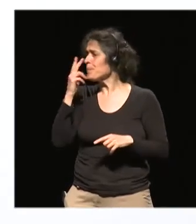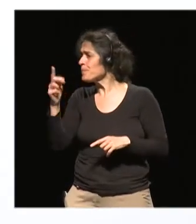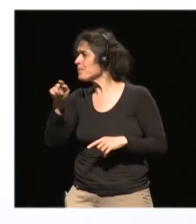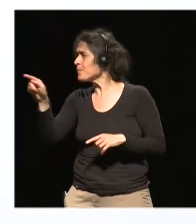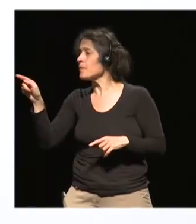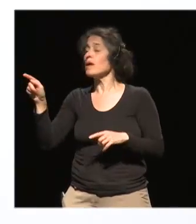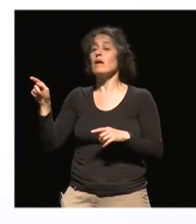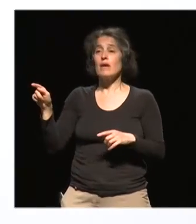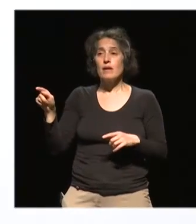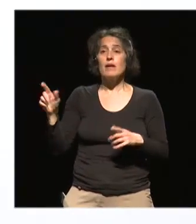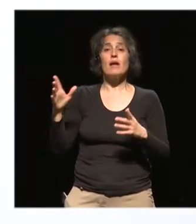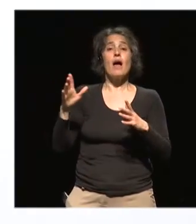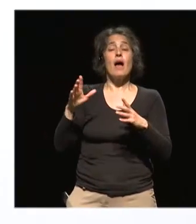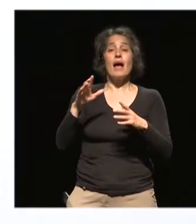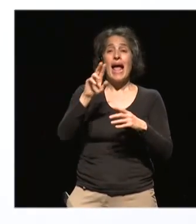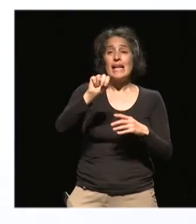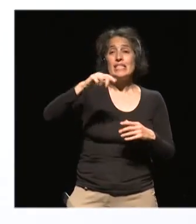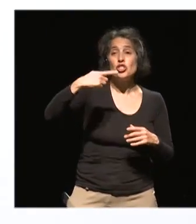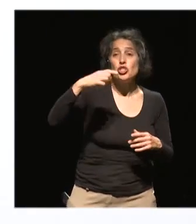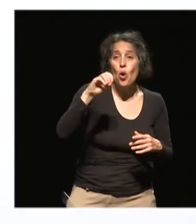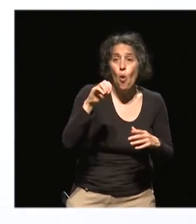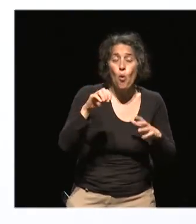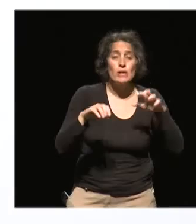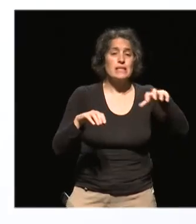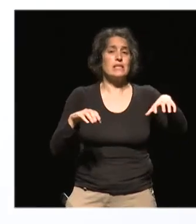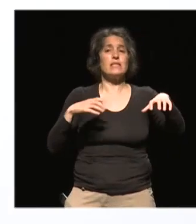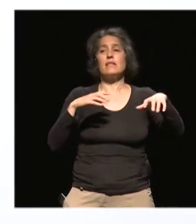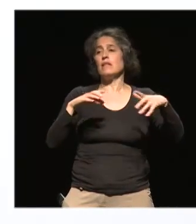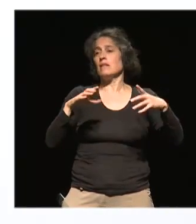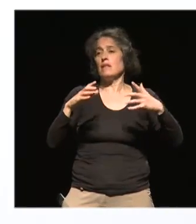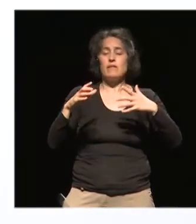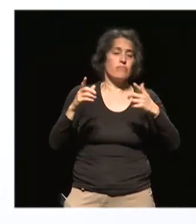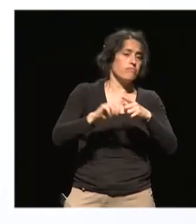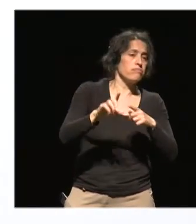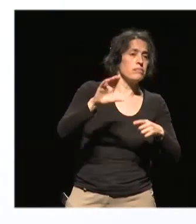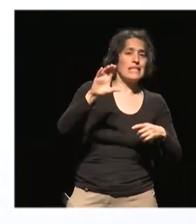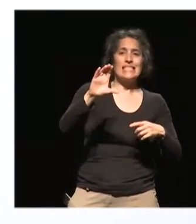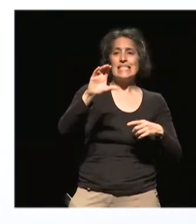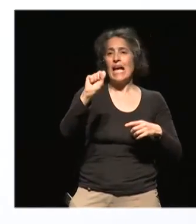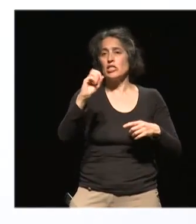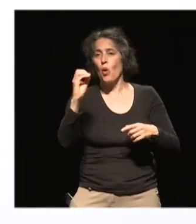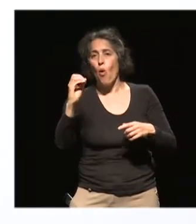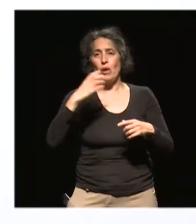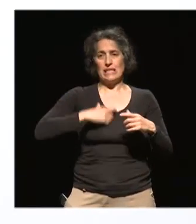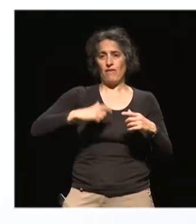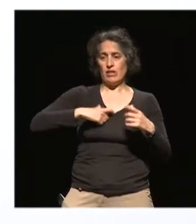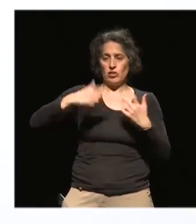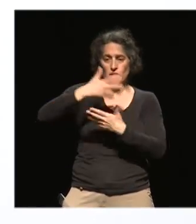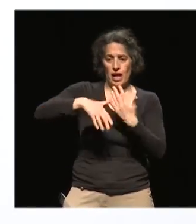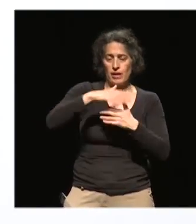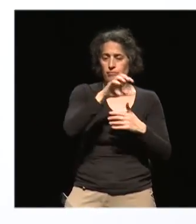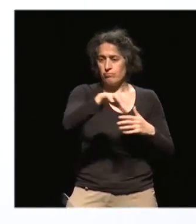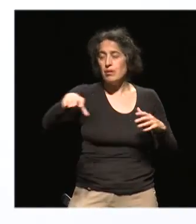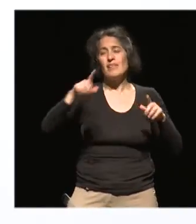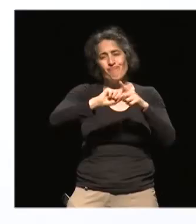the involvement of non-state actors, the CSOs, the civil society, the NGOs, the private sector. And we have tried as